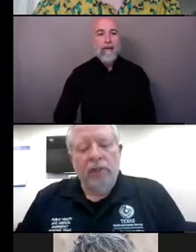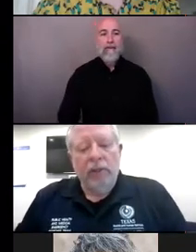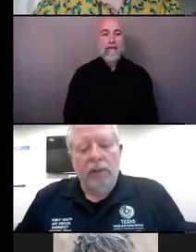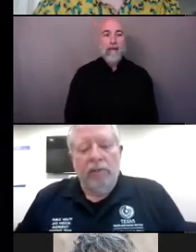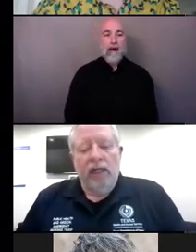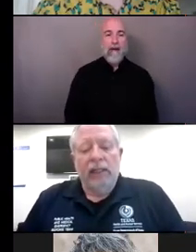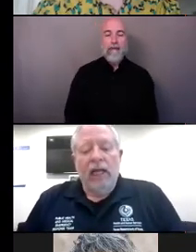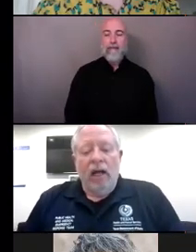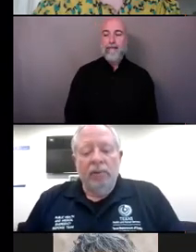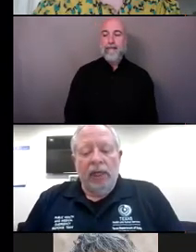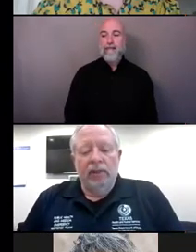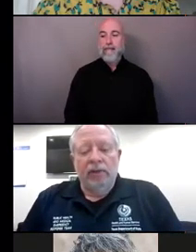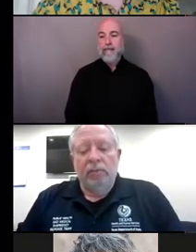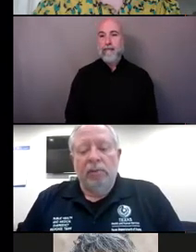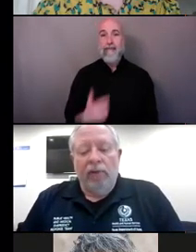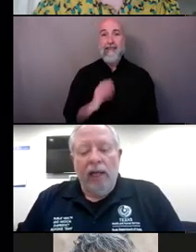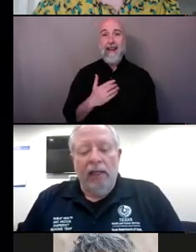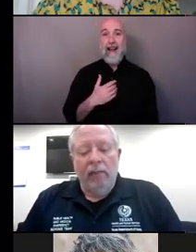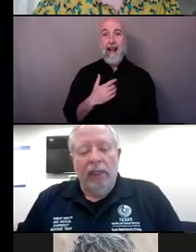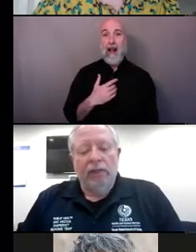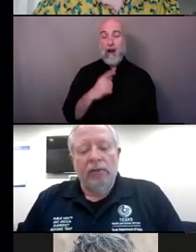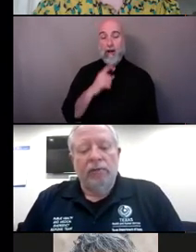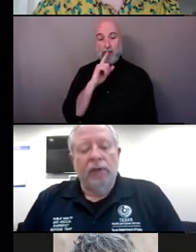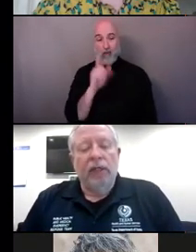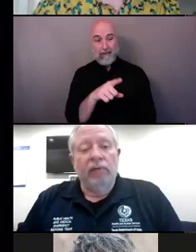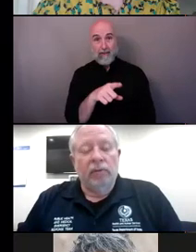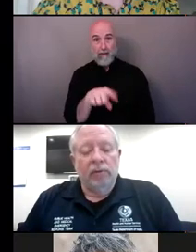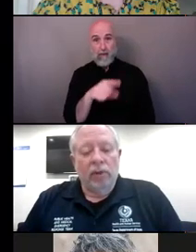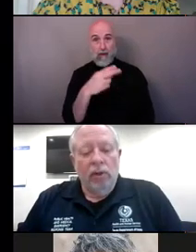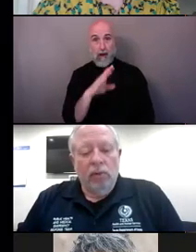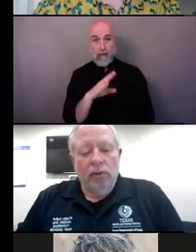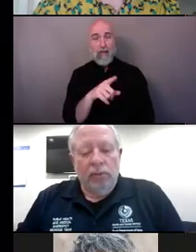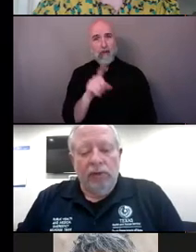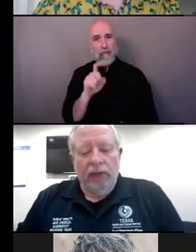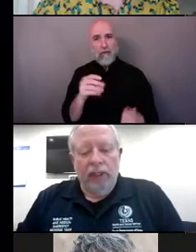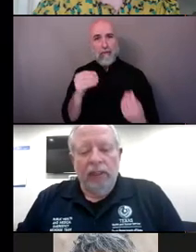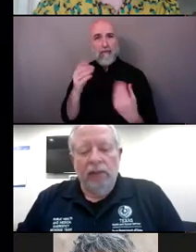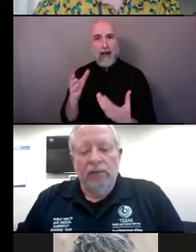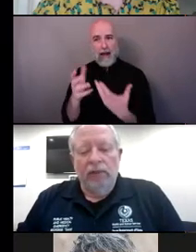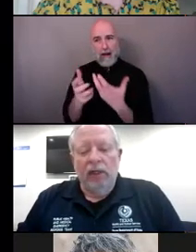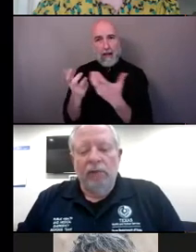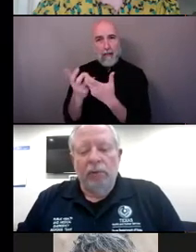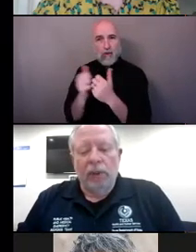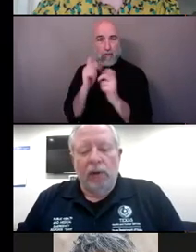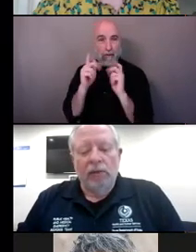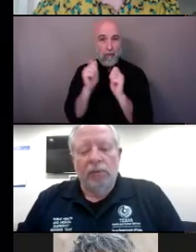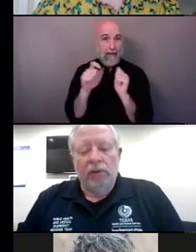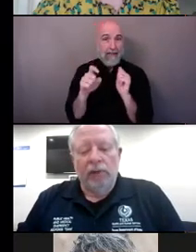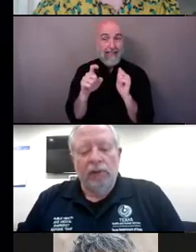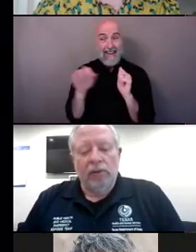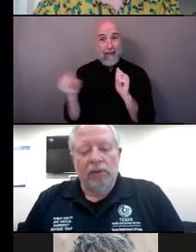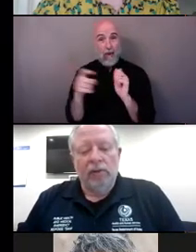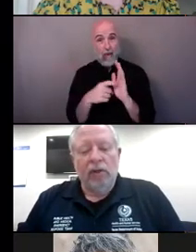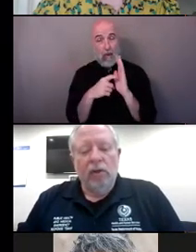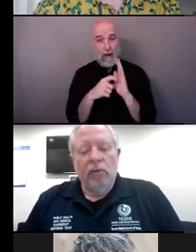Our direction to the vaccine hub sites is to provide accommodations for individuals with specific needs. If an individual requires